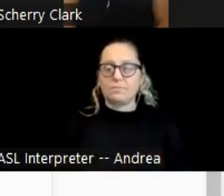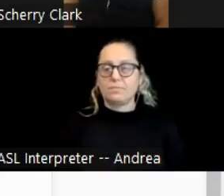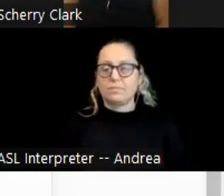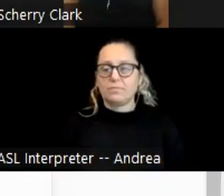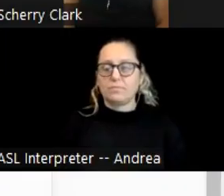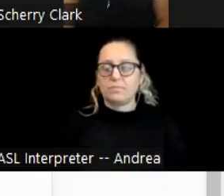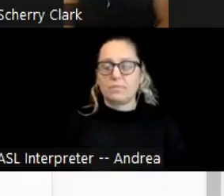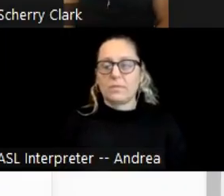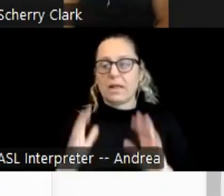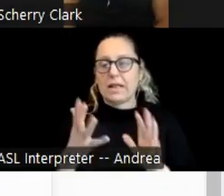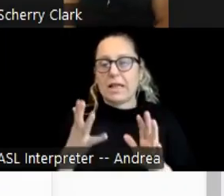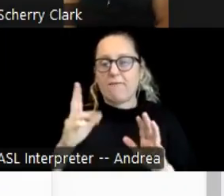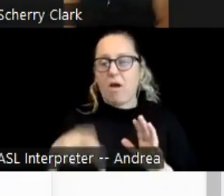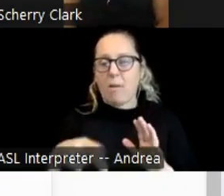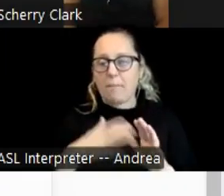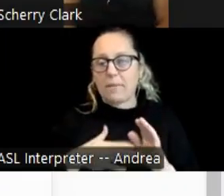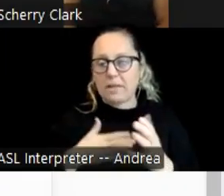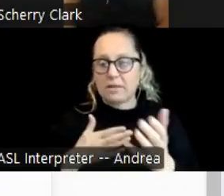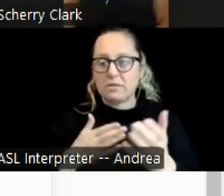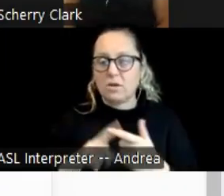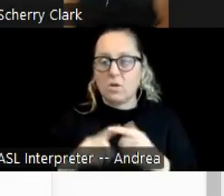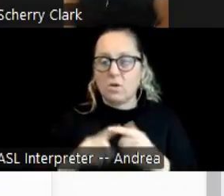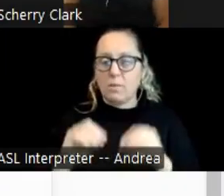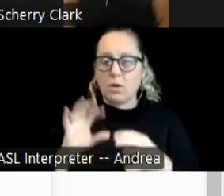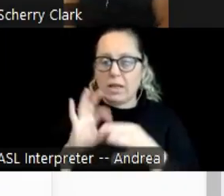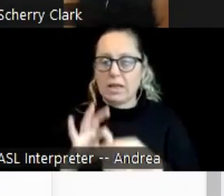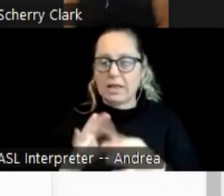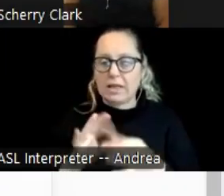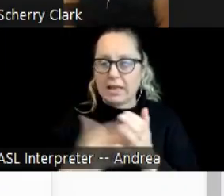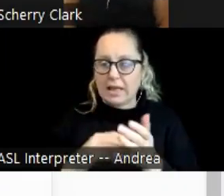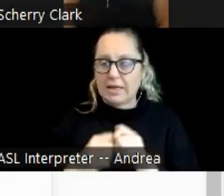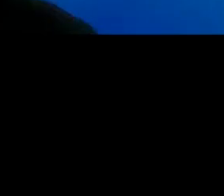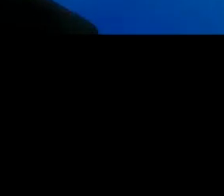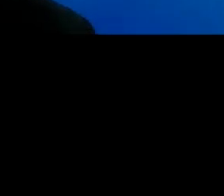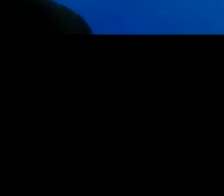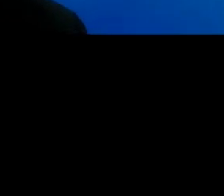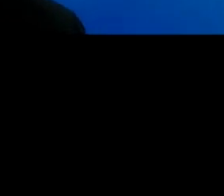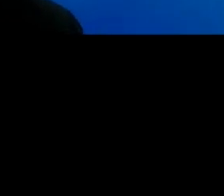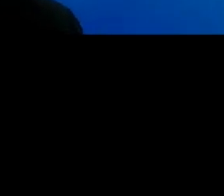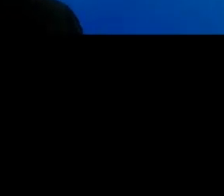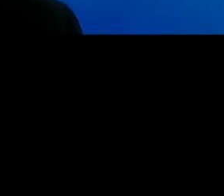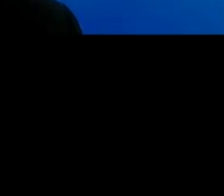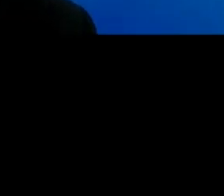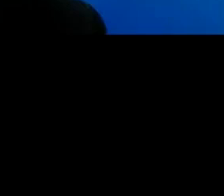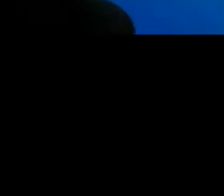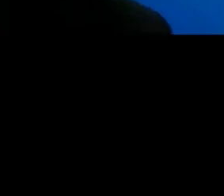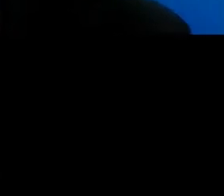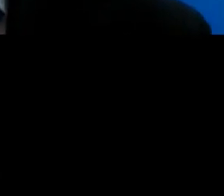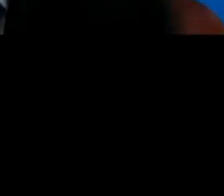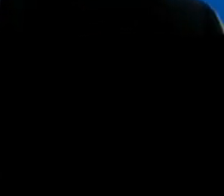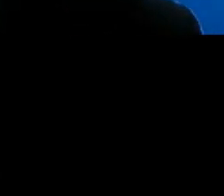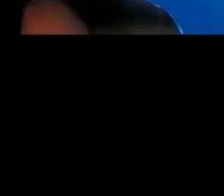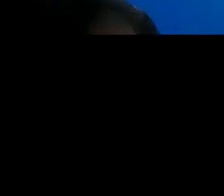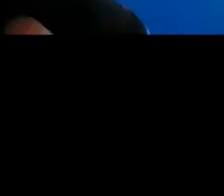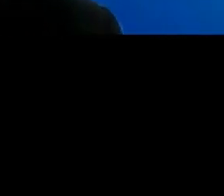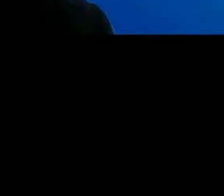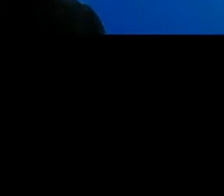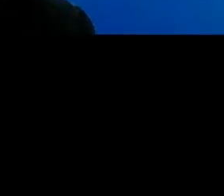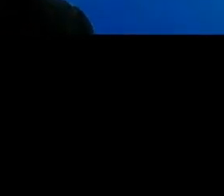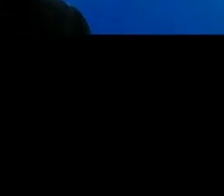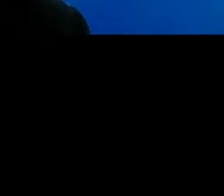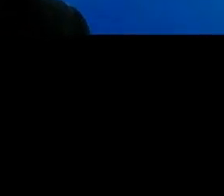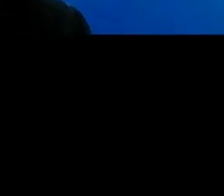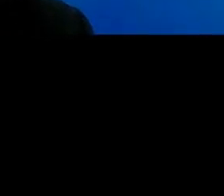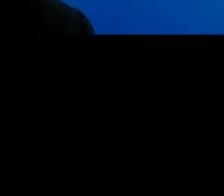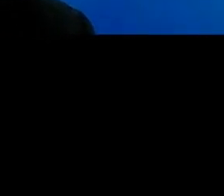Leave that up, please. And I'll put the link again in a second because it's going to fly by probably, but please go there right now.